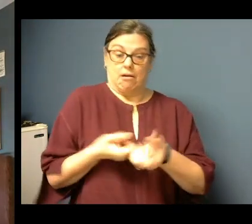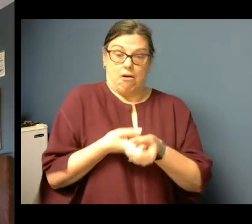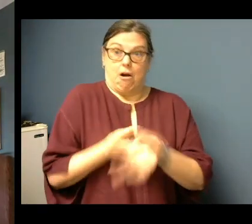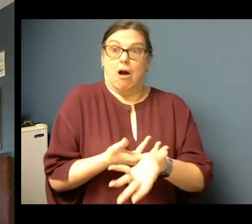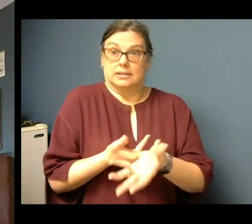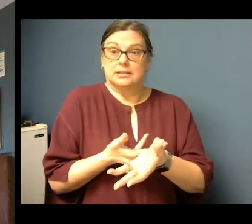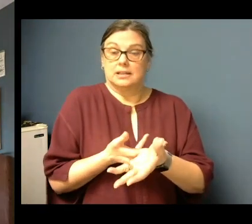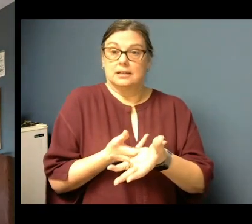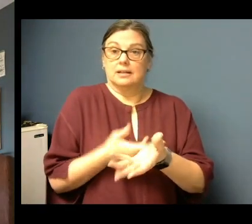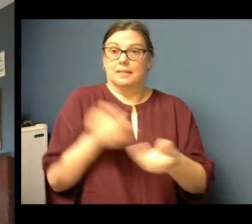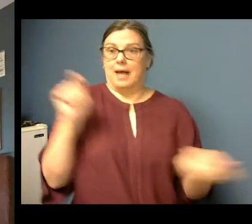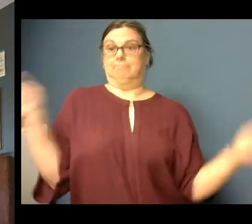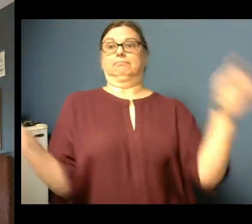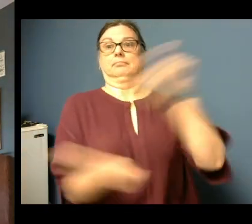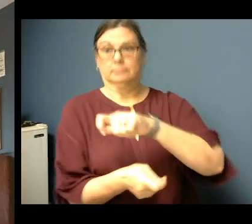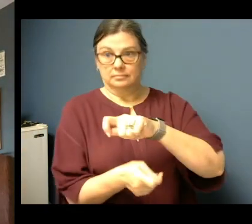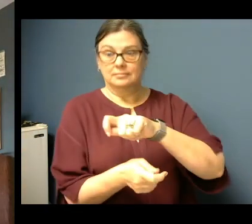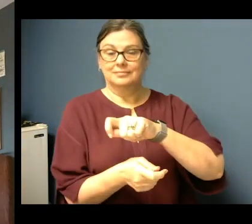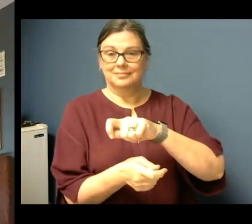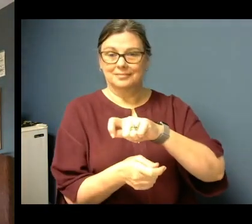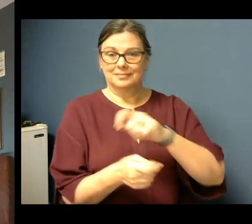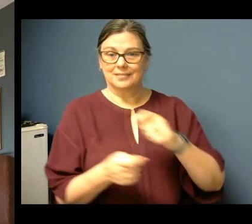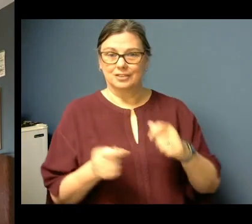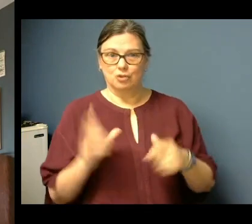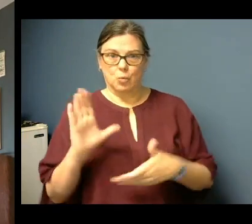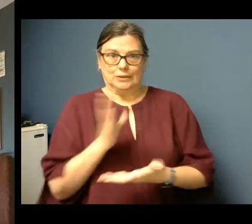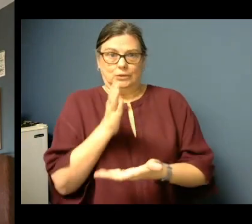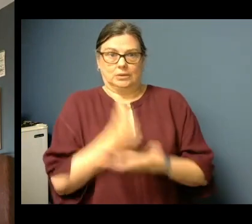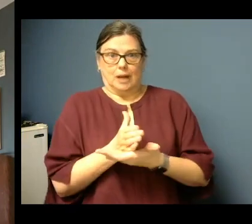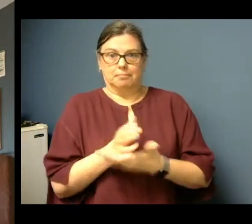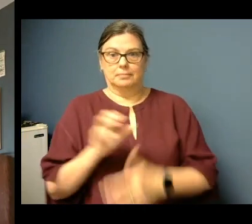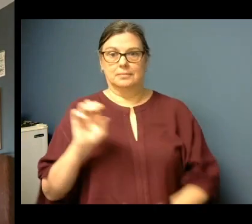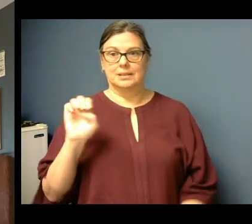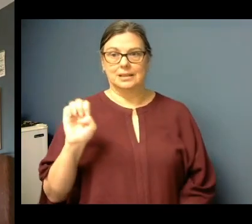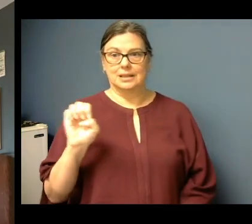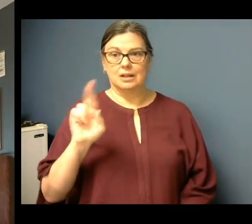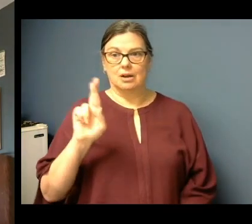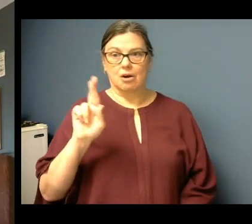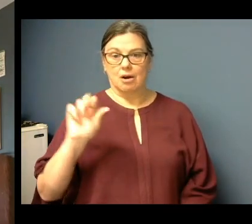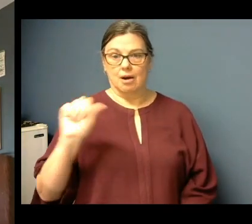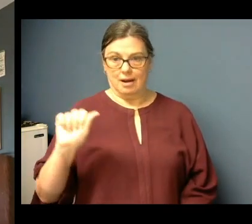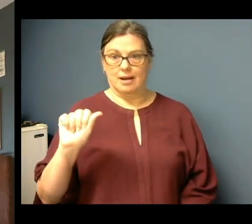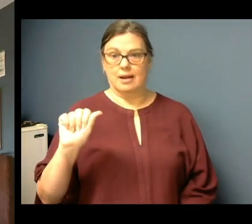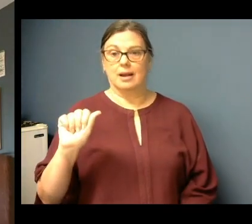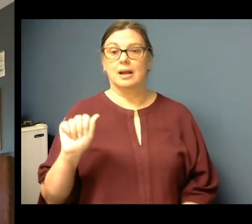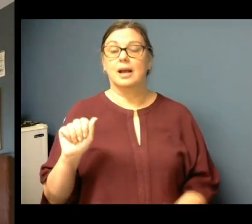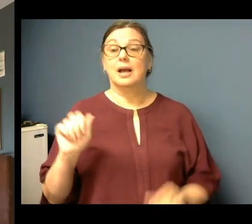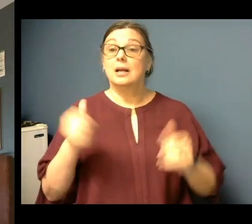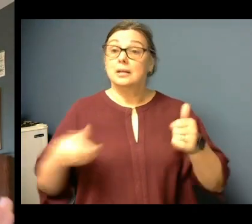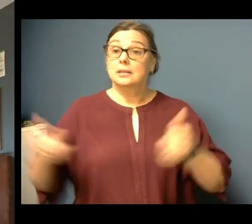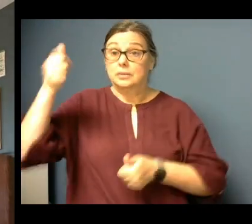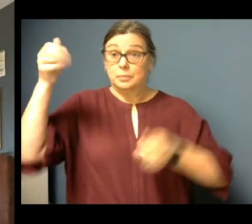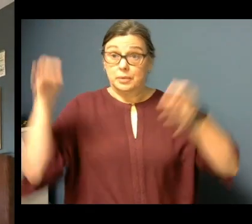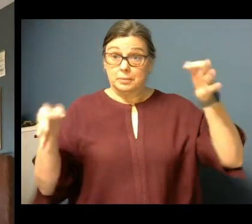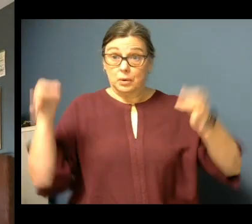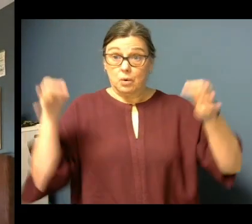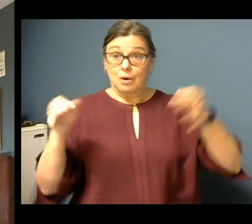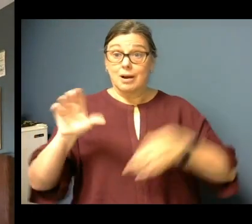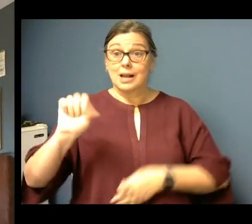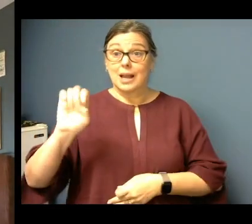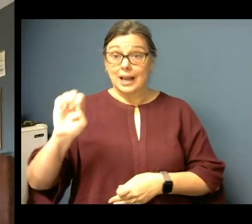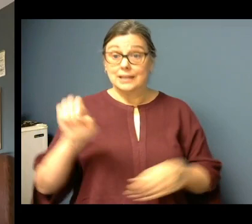her campaign to stop the ERA. And we'll look at some Supreme Court cases that push up